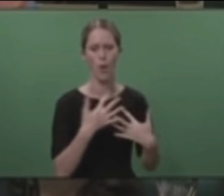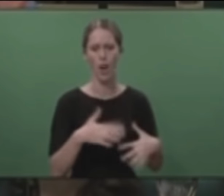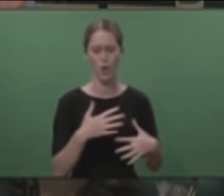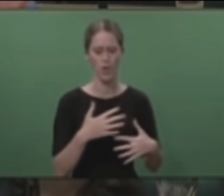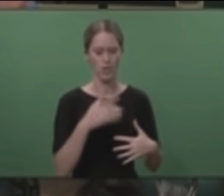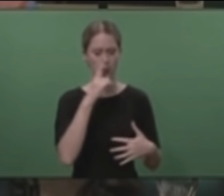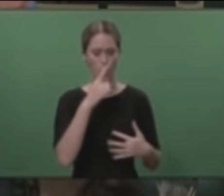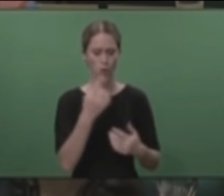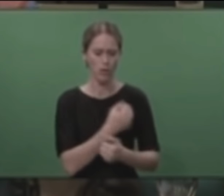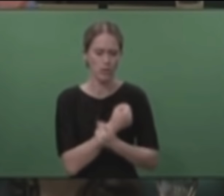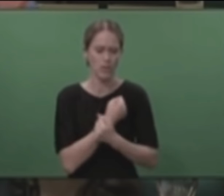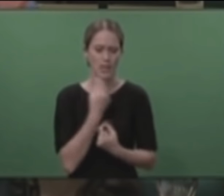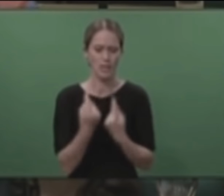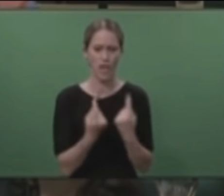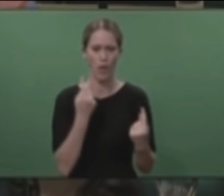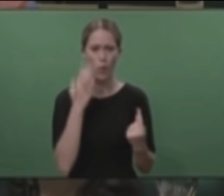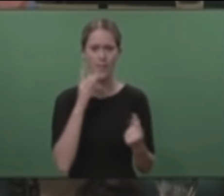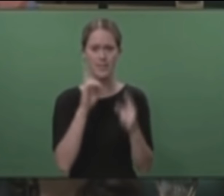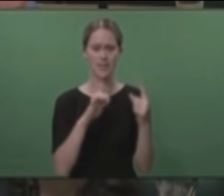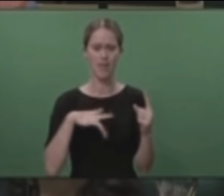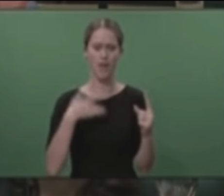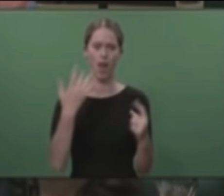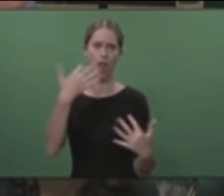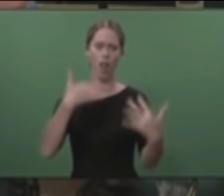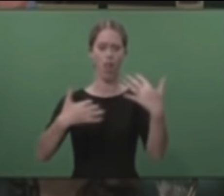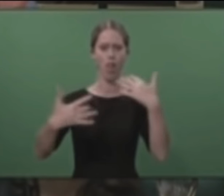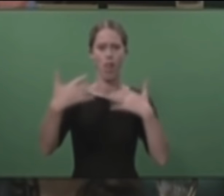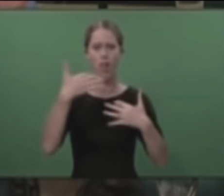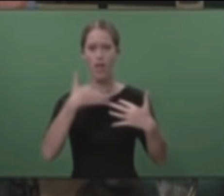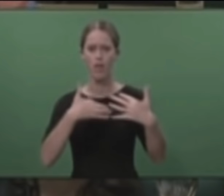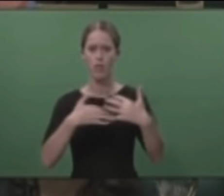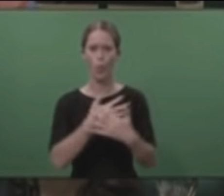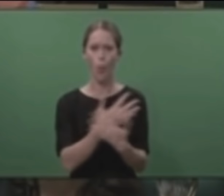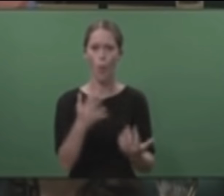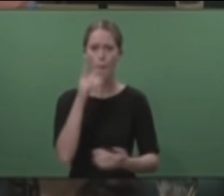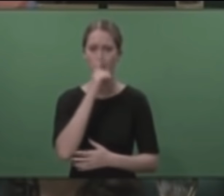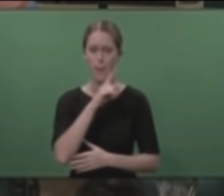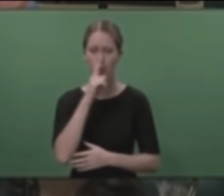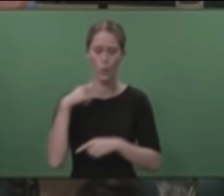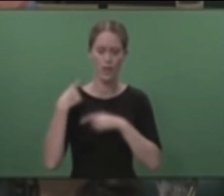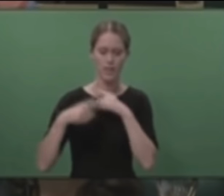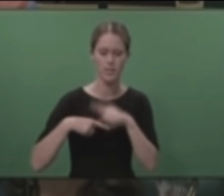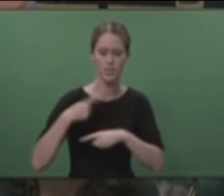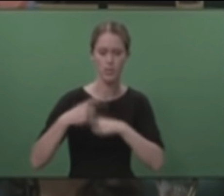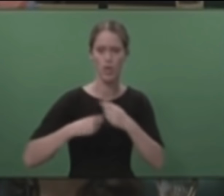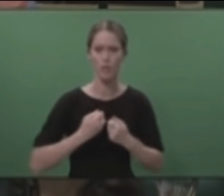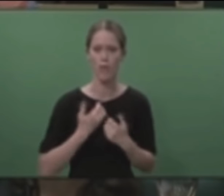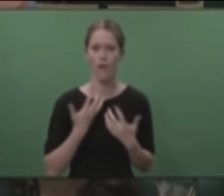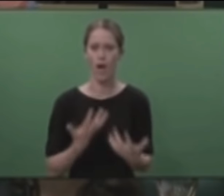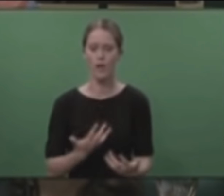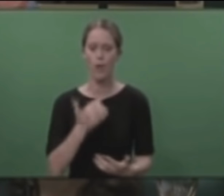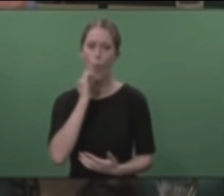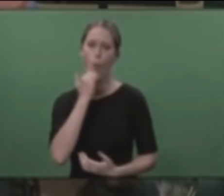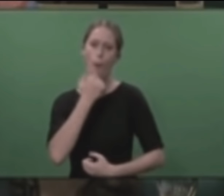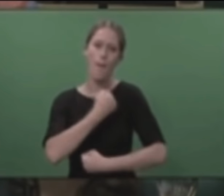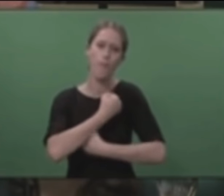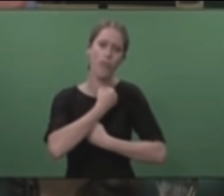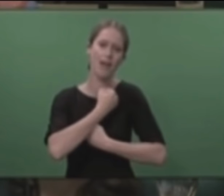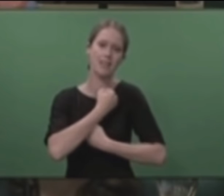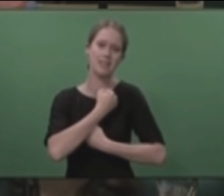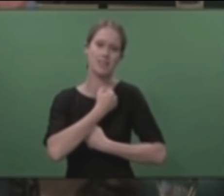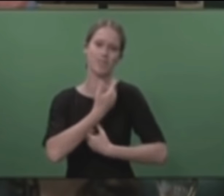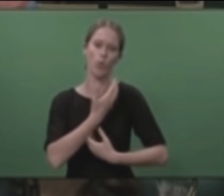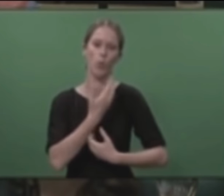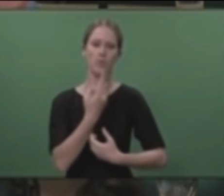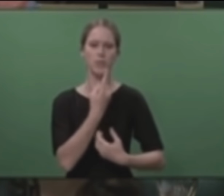each other while their city felt under attack, to all those who continue to provide a warm embrace and a shoulder to